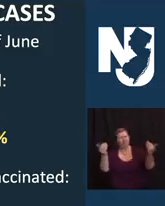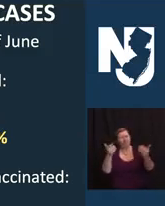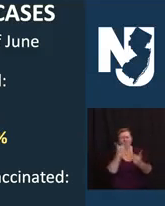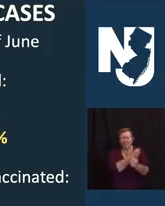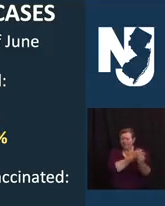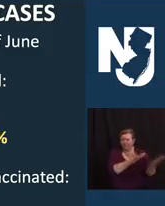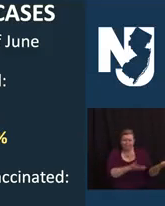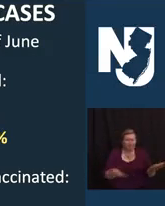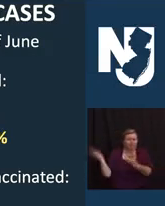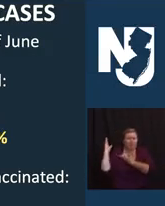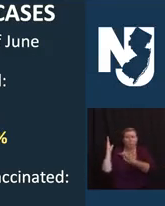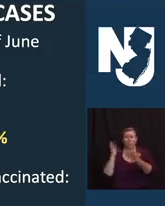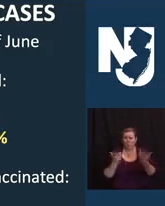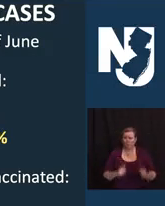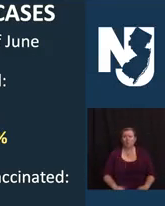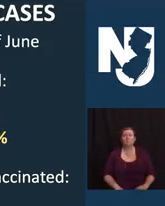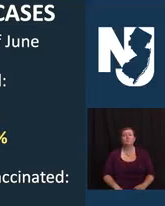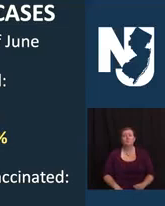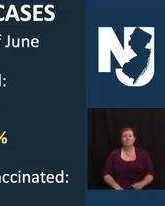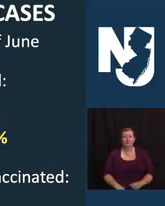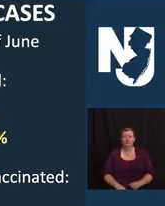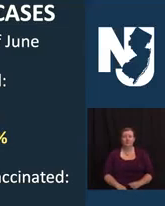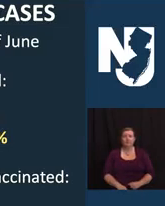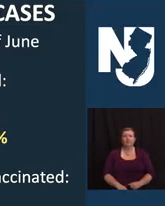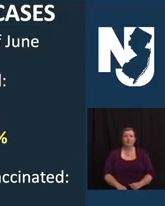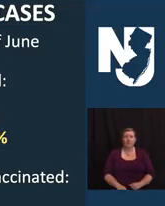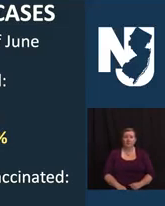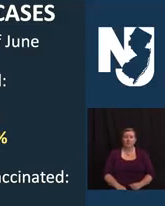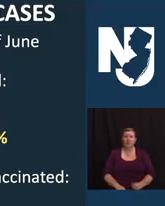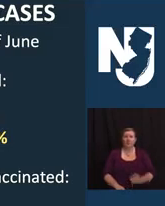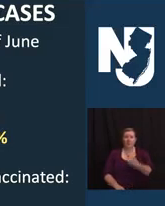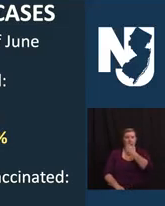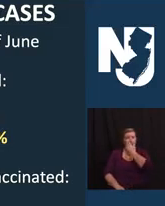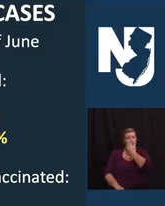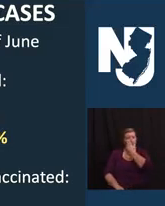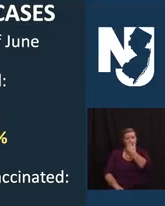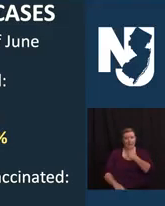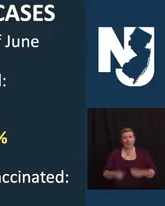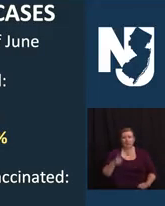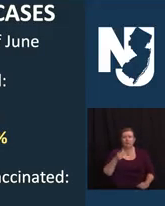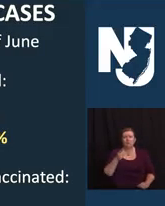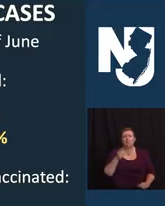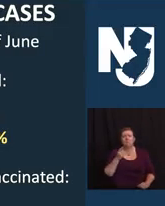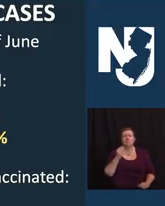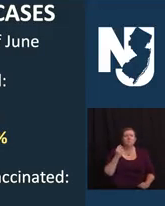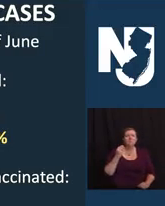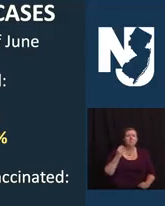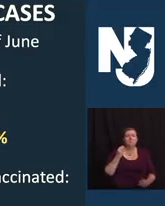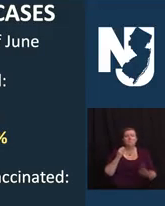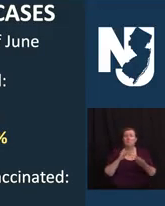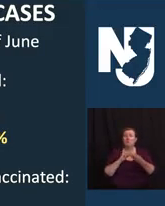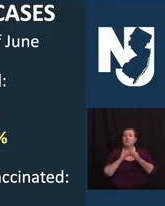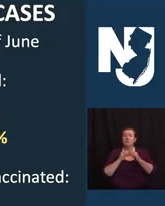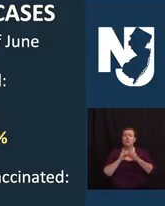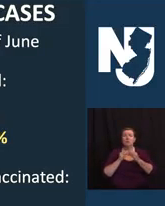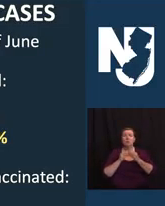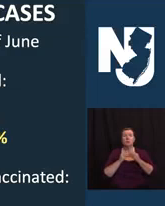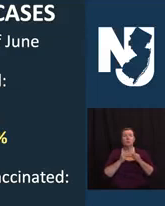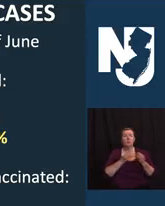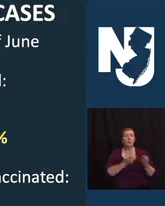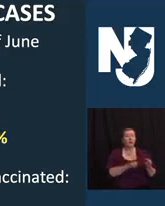vaccinated. Moreover, keep these efficacy rates in mind when we run through today's newly reported cases,